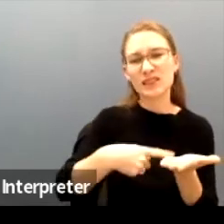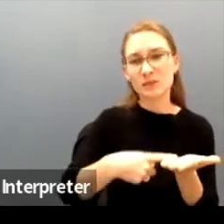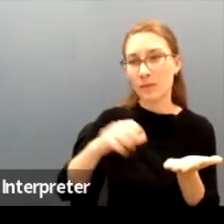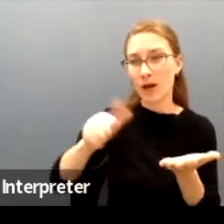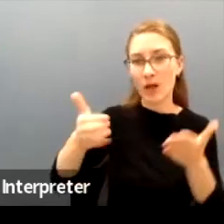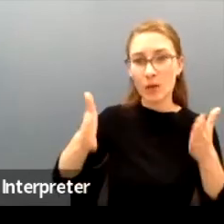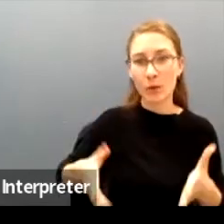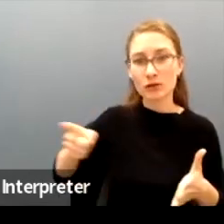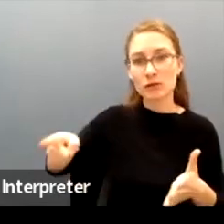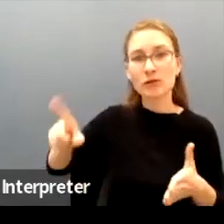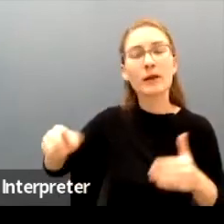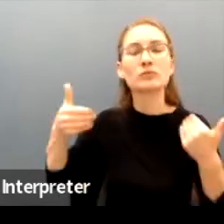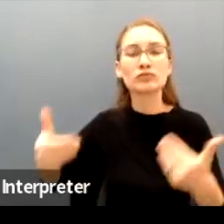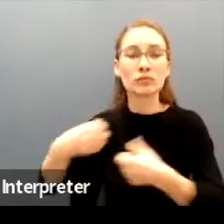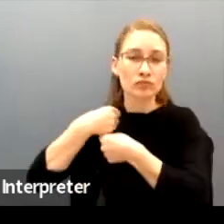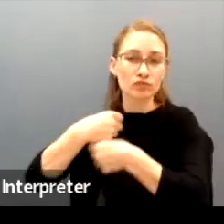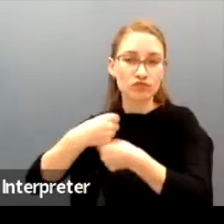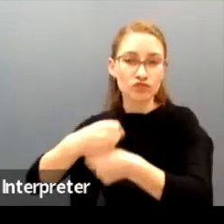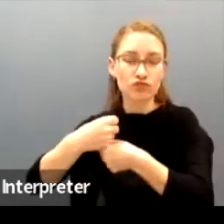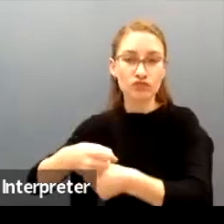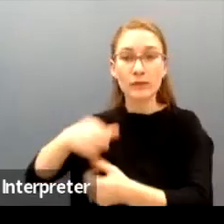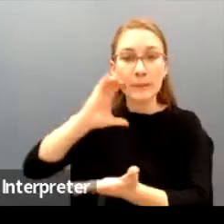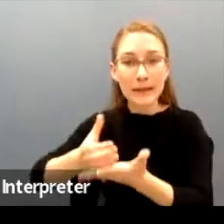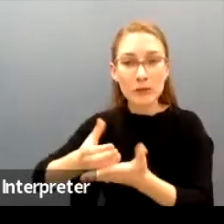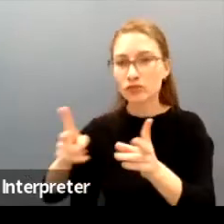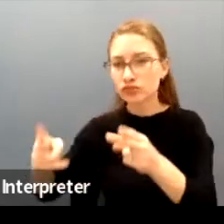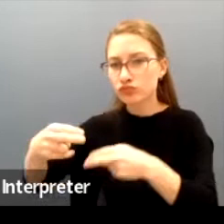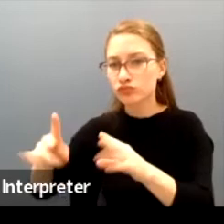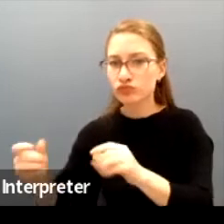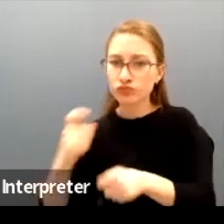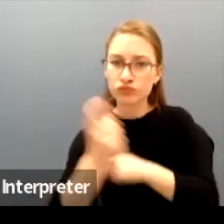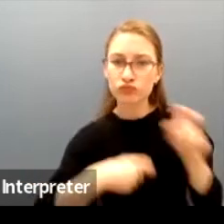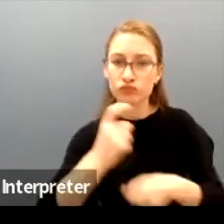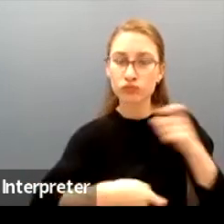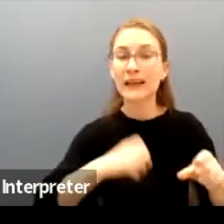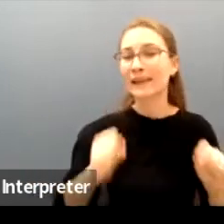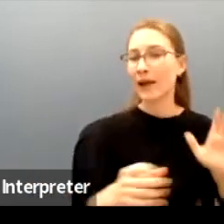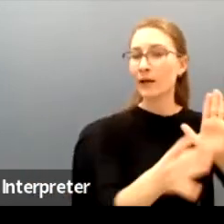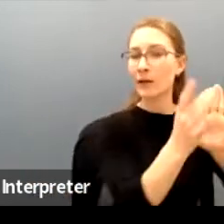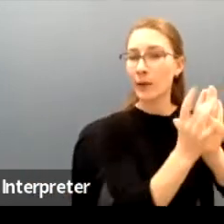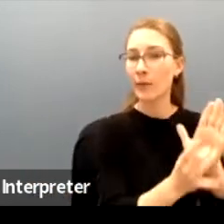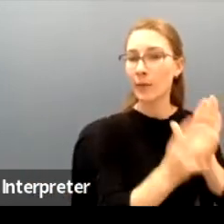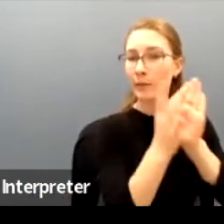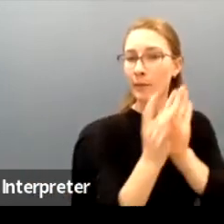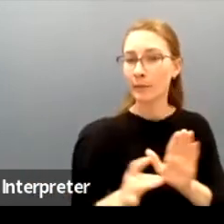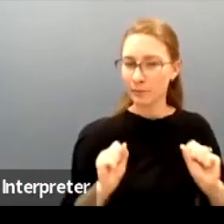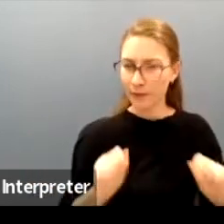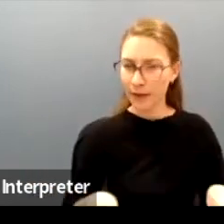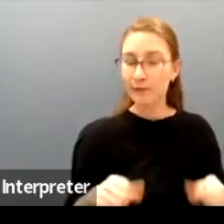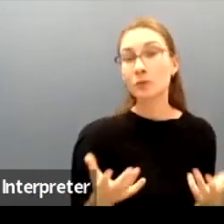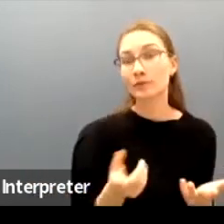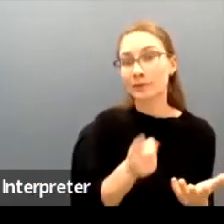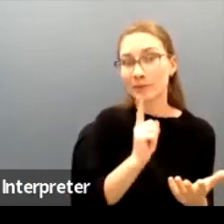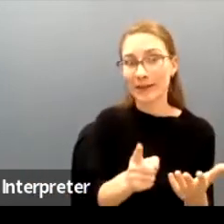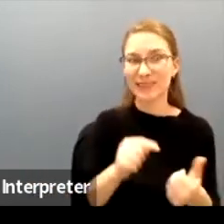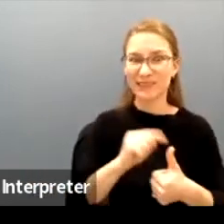these little pictures for the individual user. So it does have its pros and its cons, but maybe they're someone who they're just starting